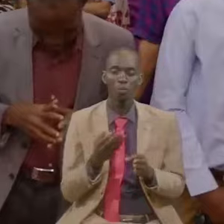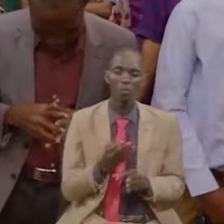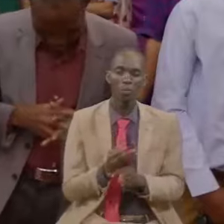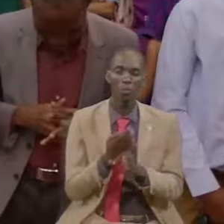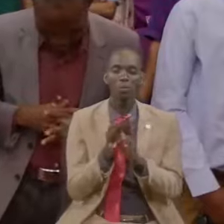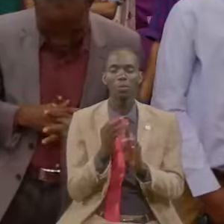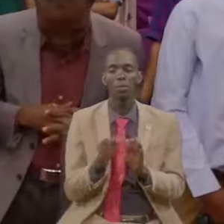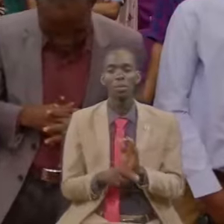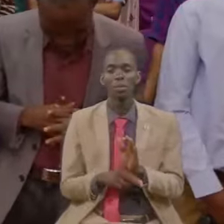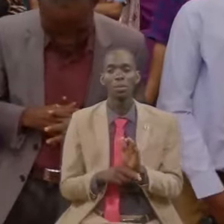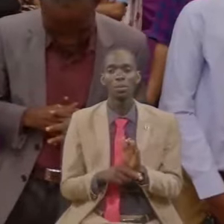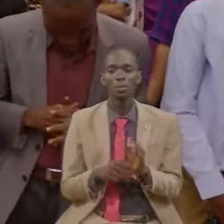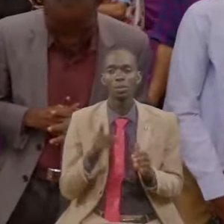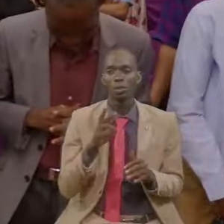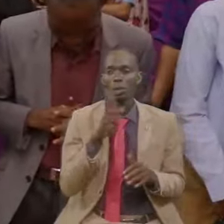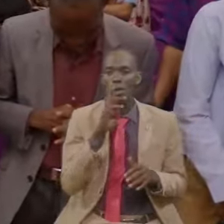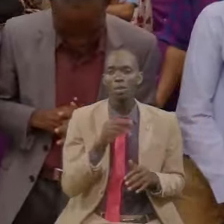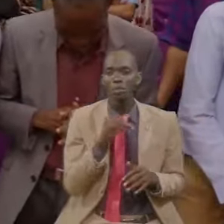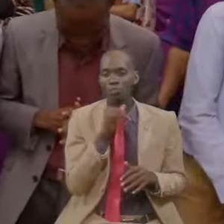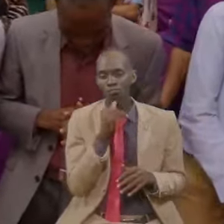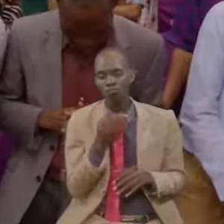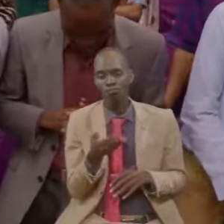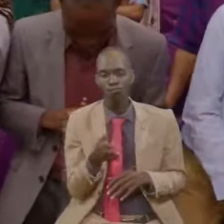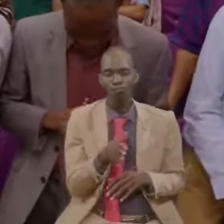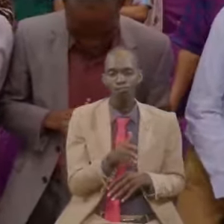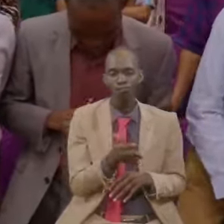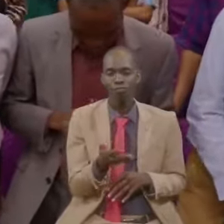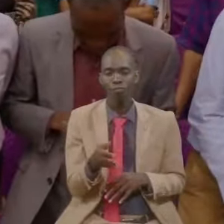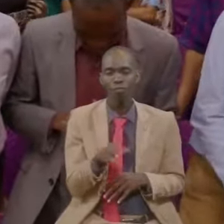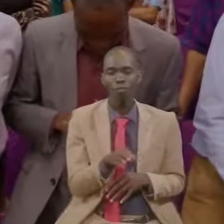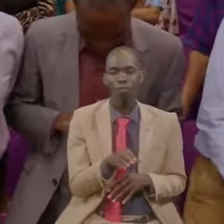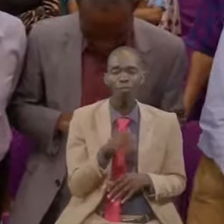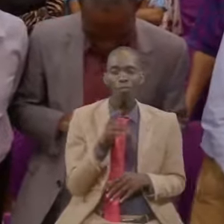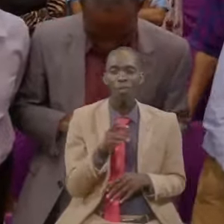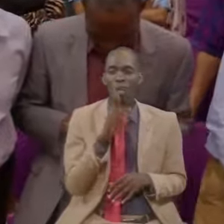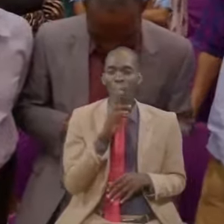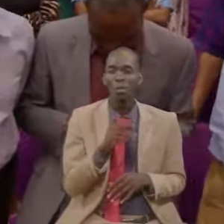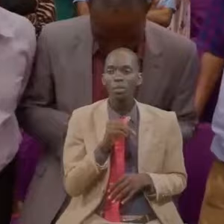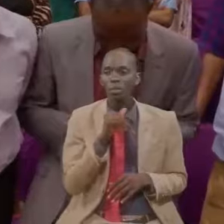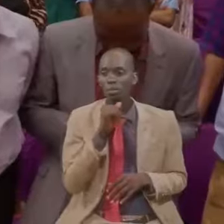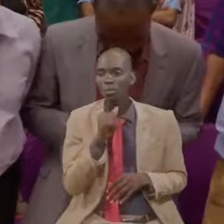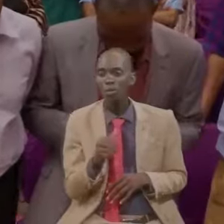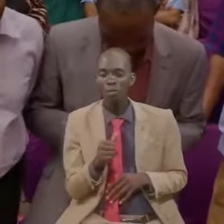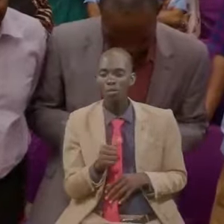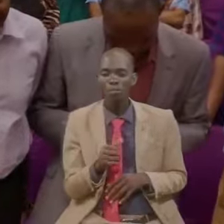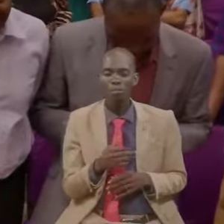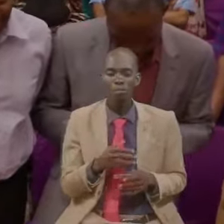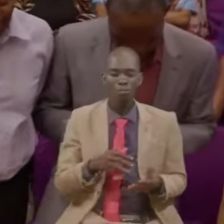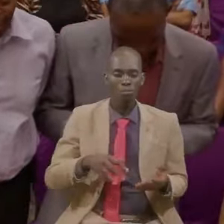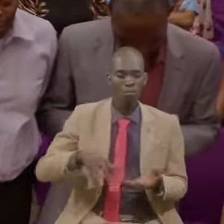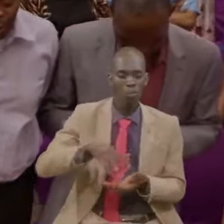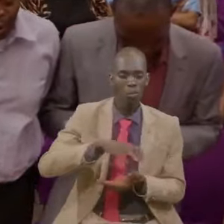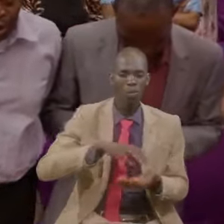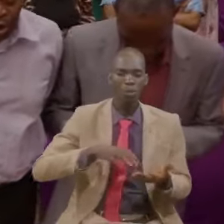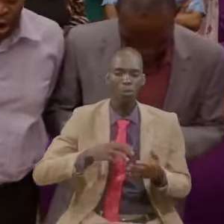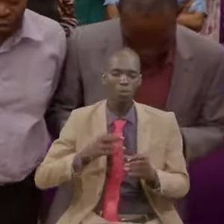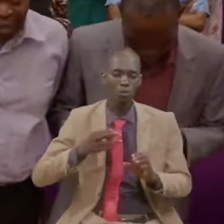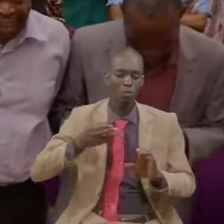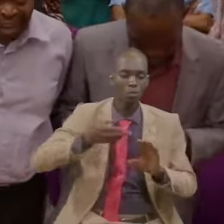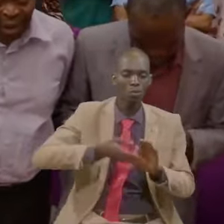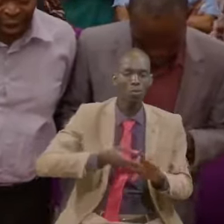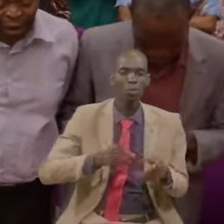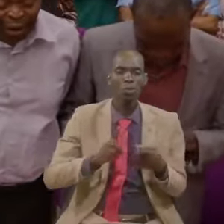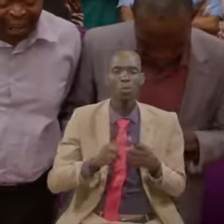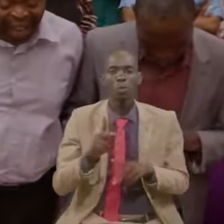Forthright. You are not meandering. You are not meddling with those who are given to